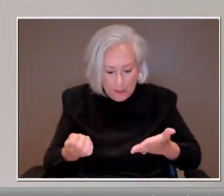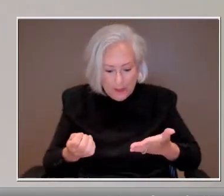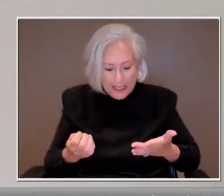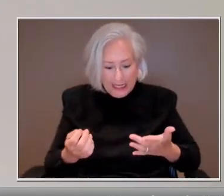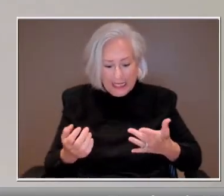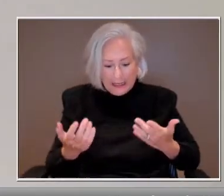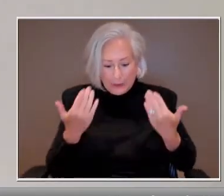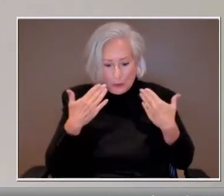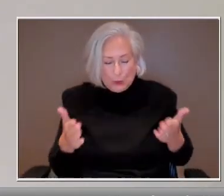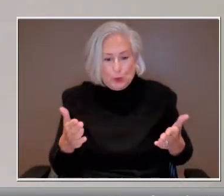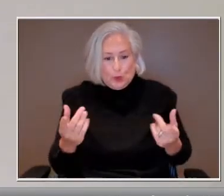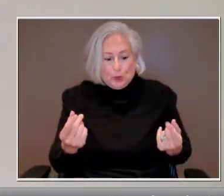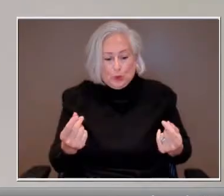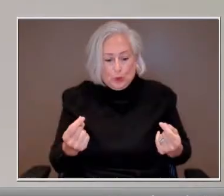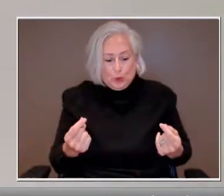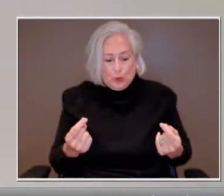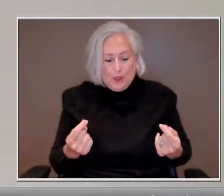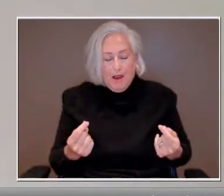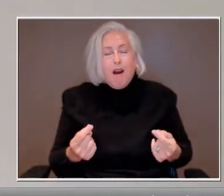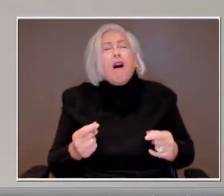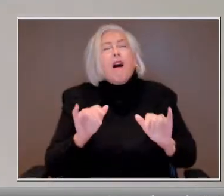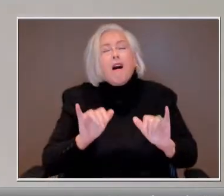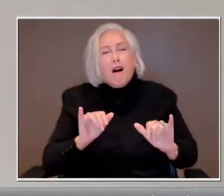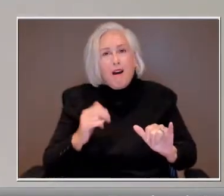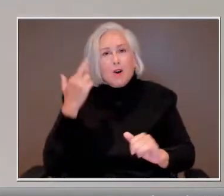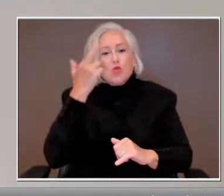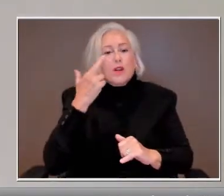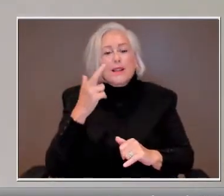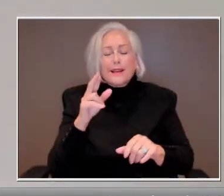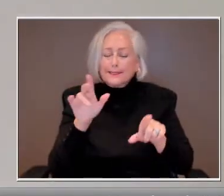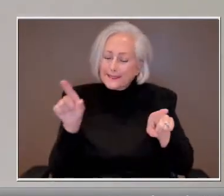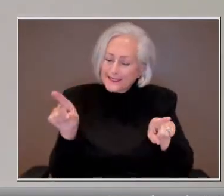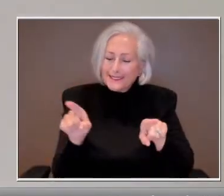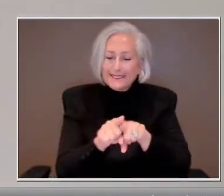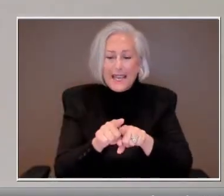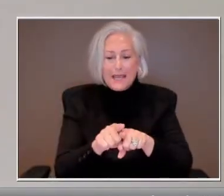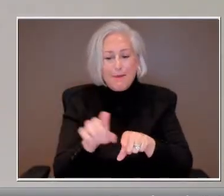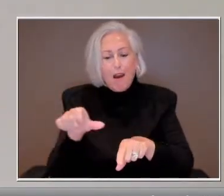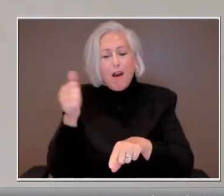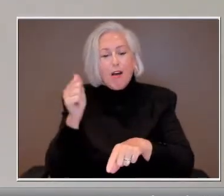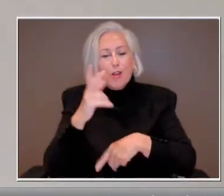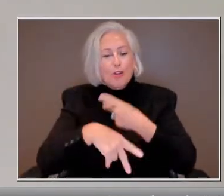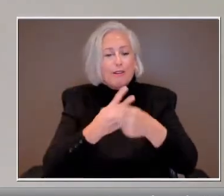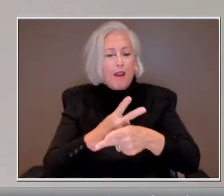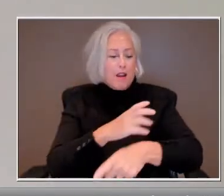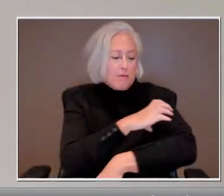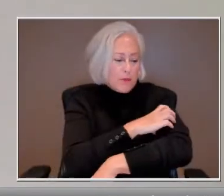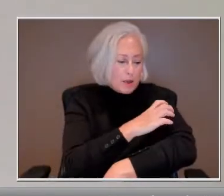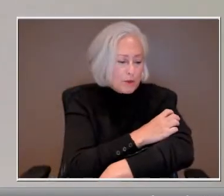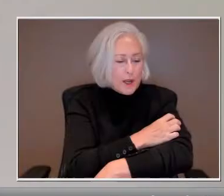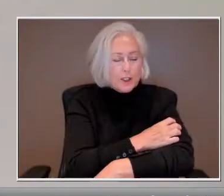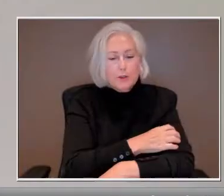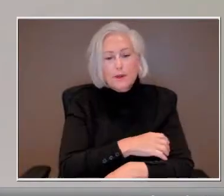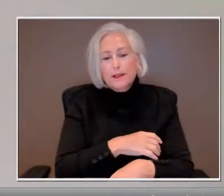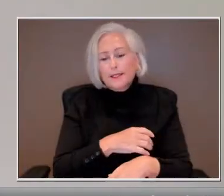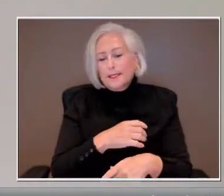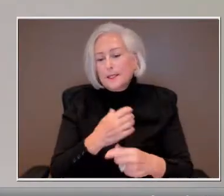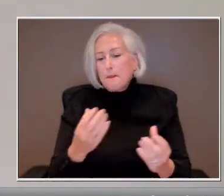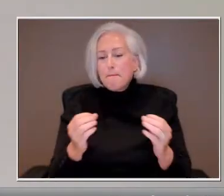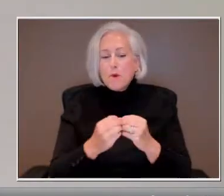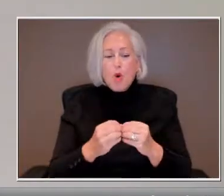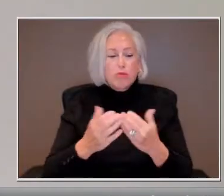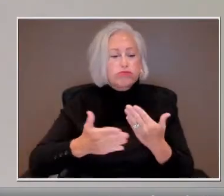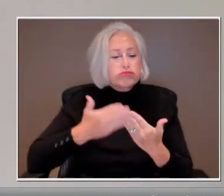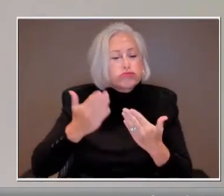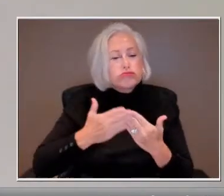that it's just like using a regular blood pressure cuff or a standard scale at home, they're more at ease and they're more open to using it. And